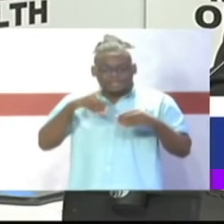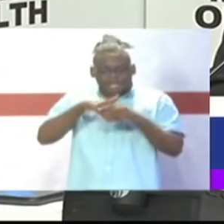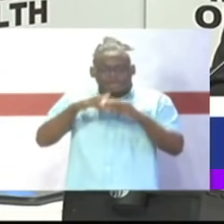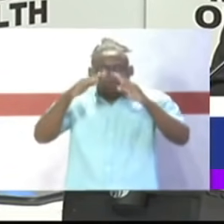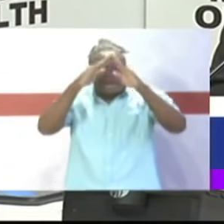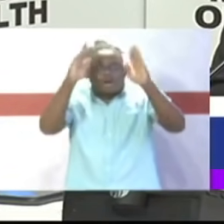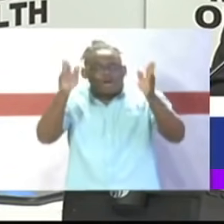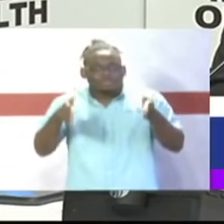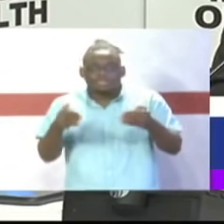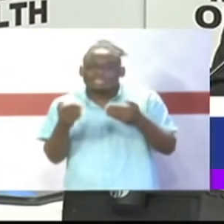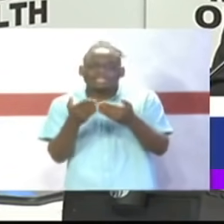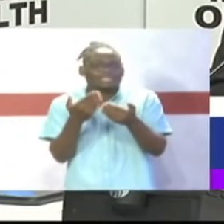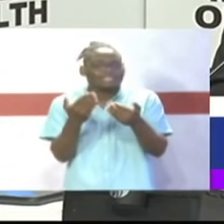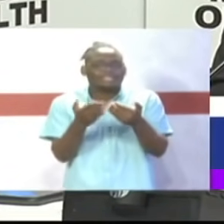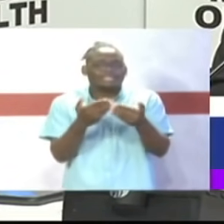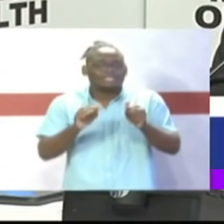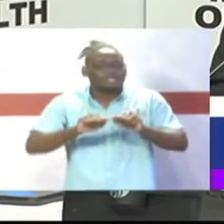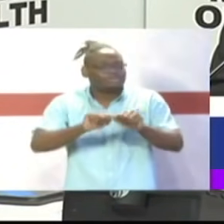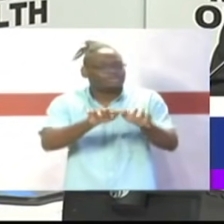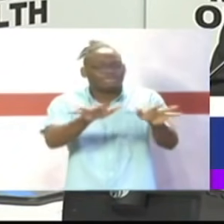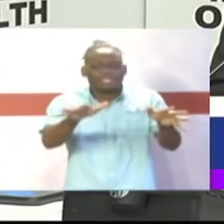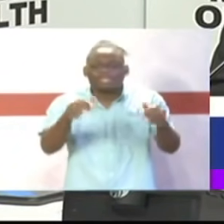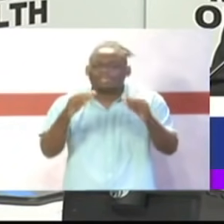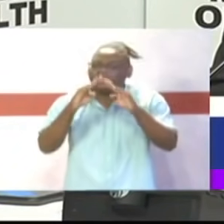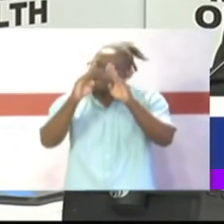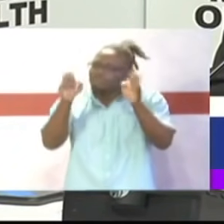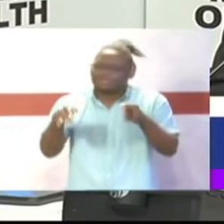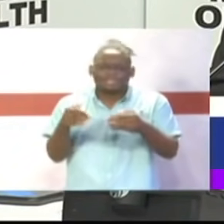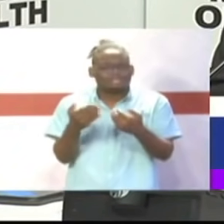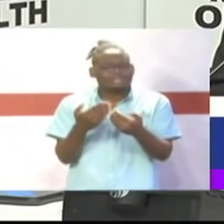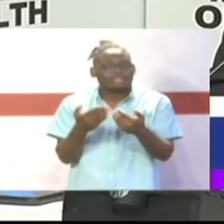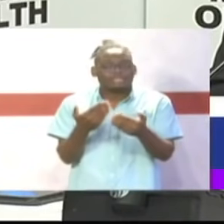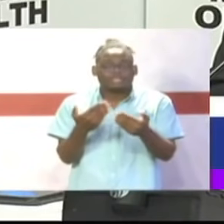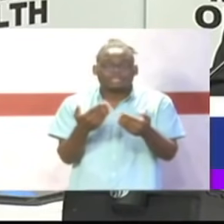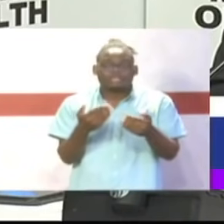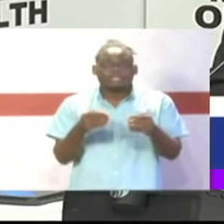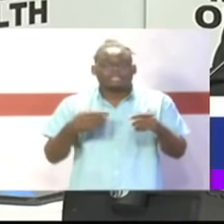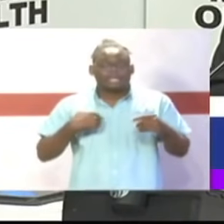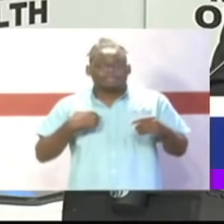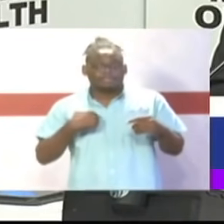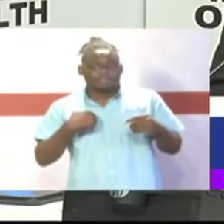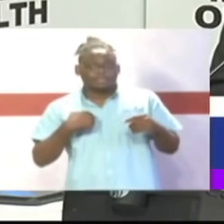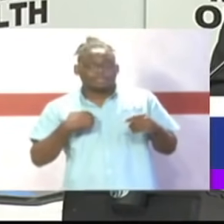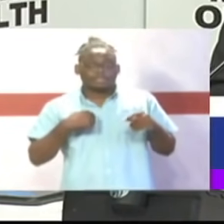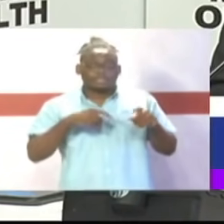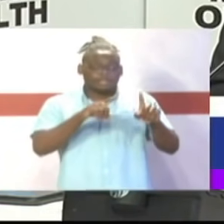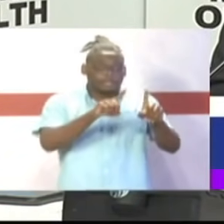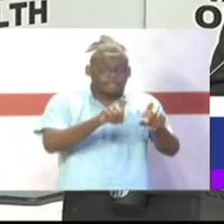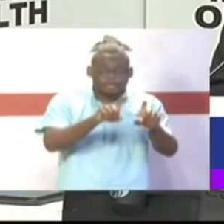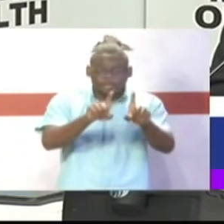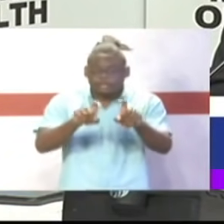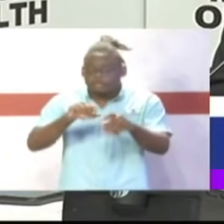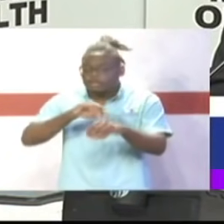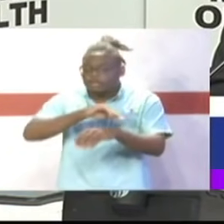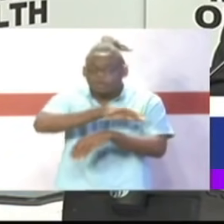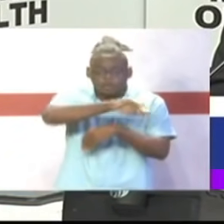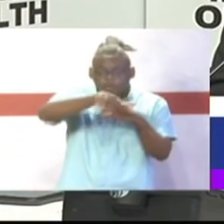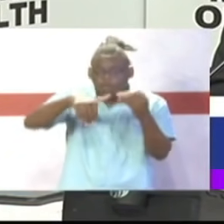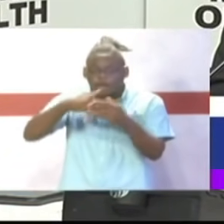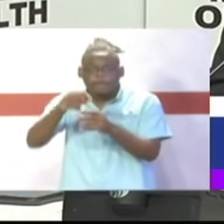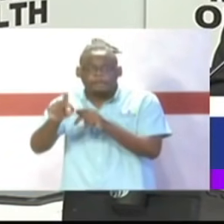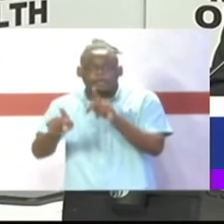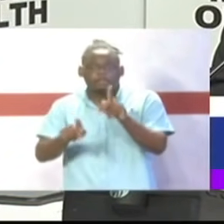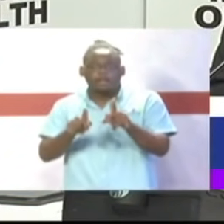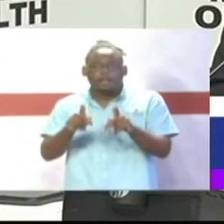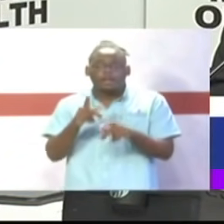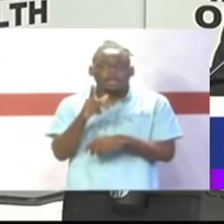home, and that's how we picked up the asymptomatic positives in that particular group. And again, the high vaccination rates